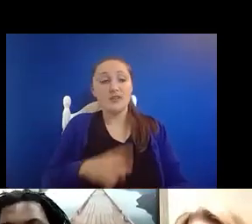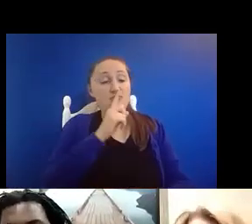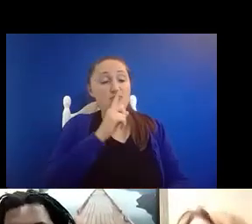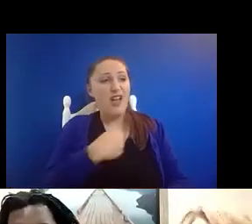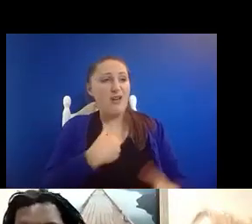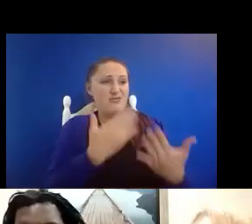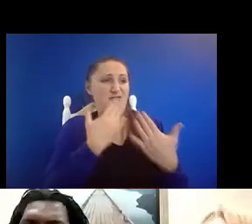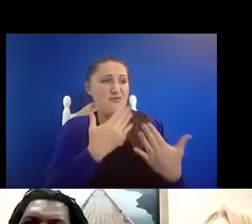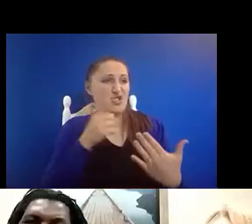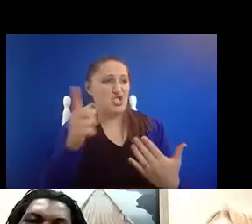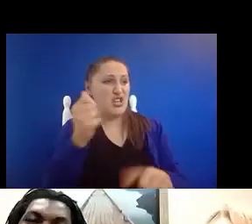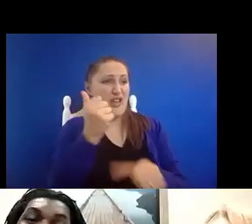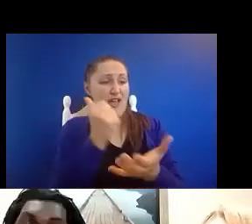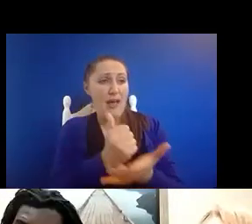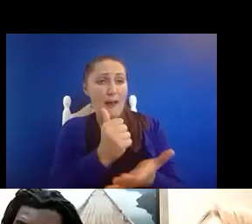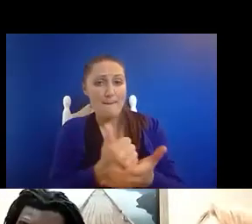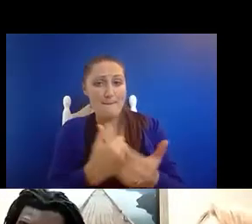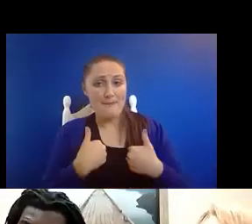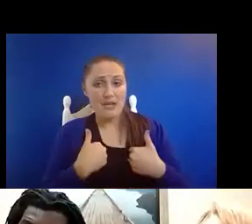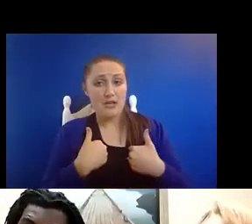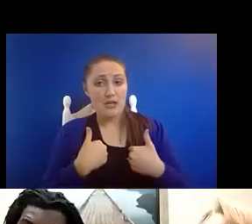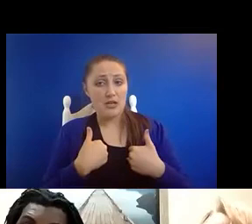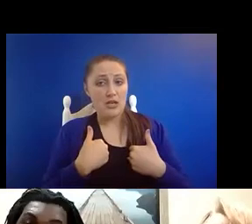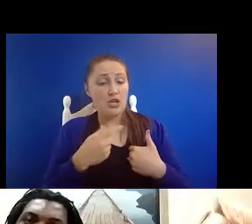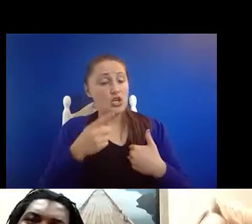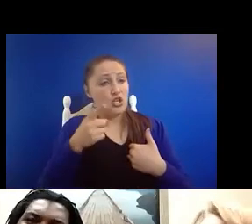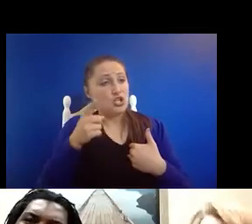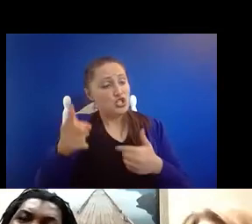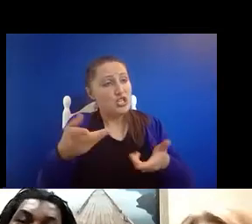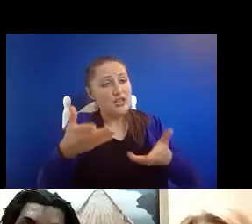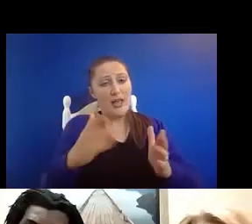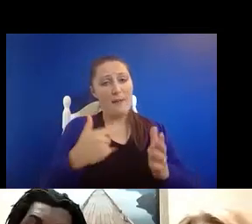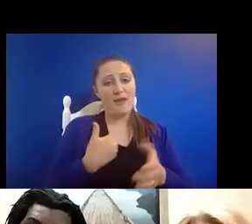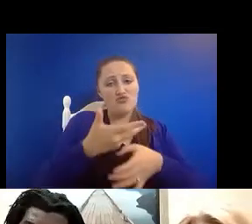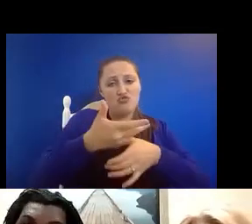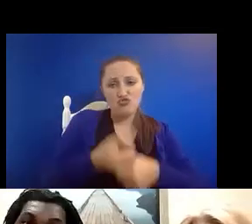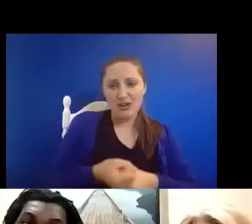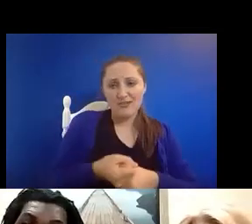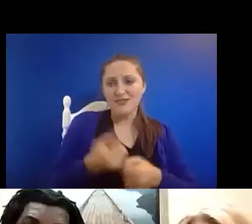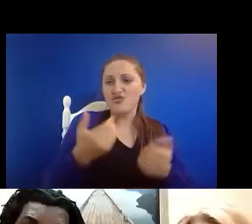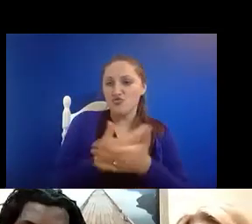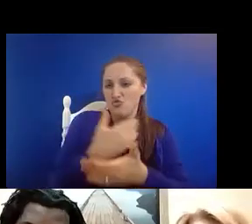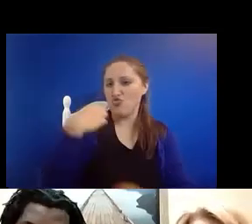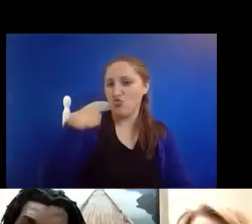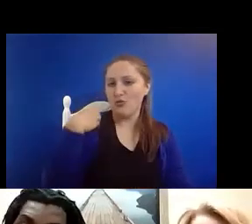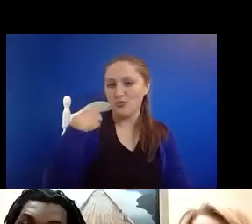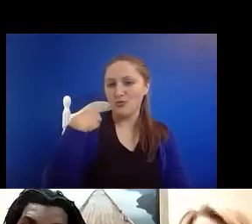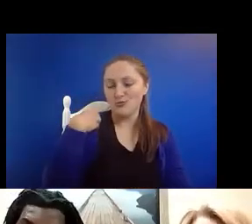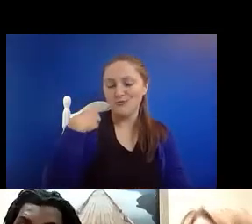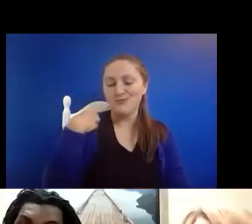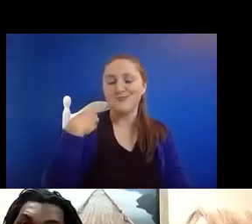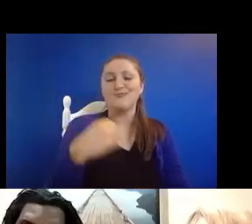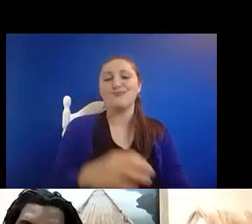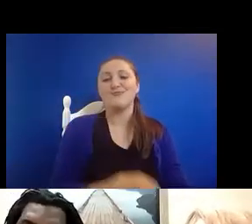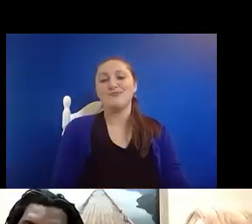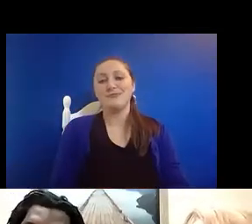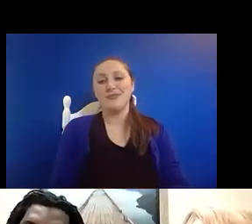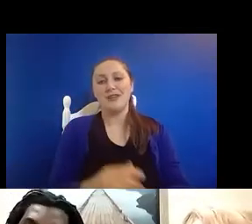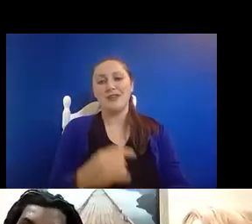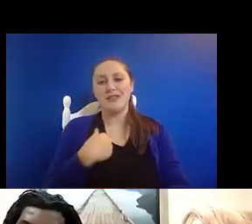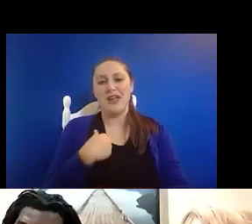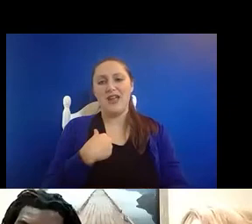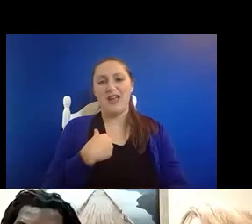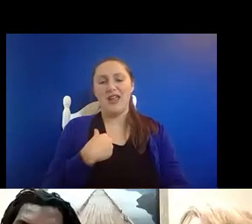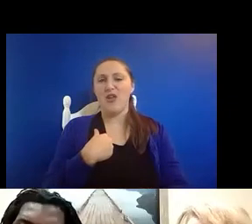Like she's the one let me trust, like to the new coaches and stuff like that, because that was very hard for me